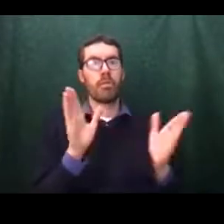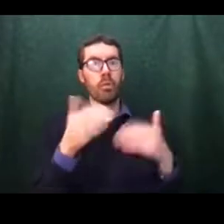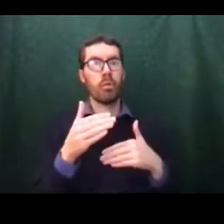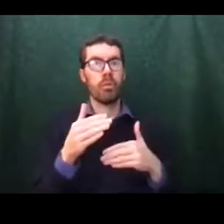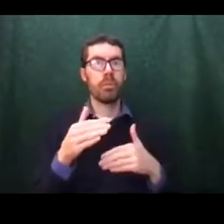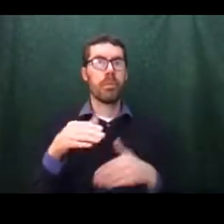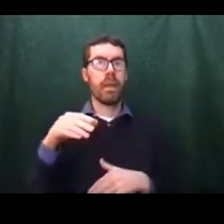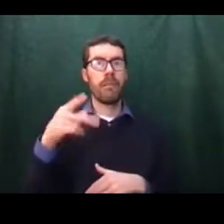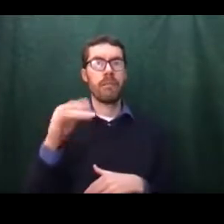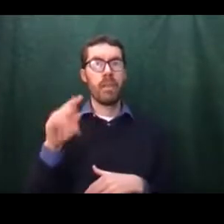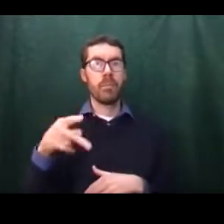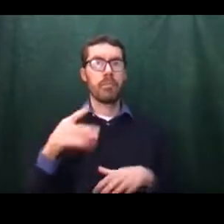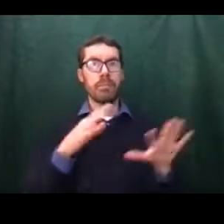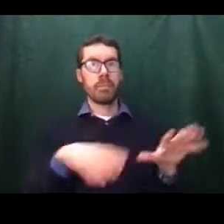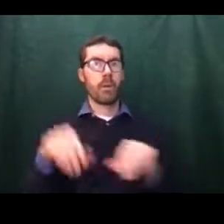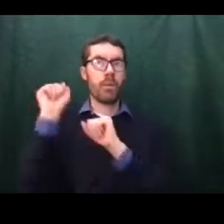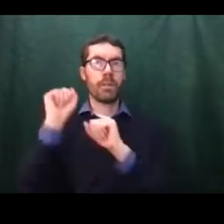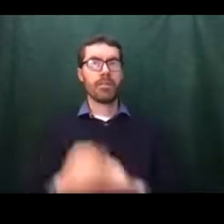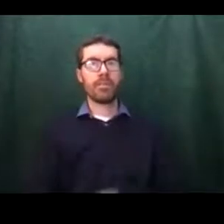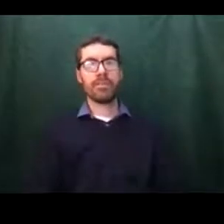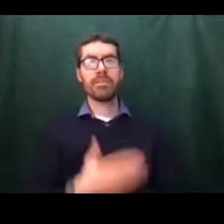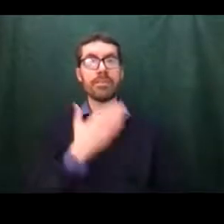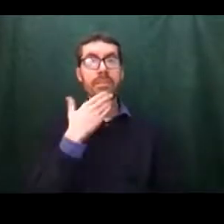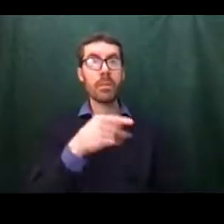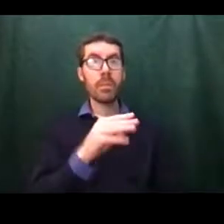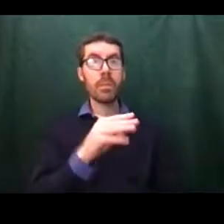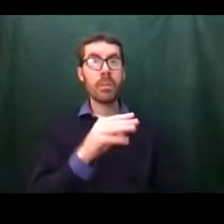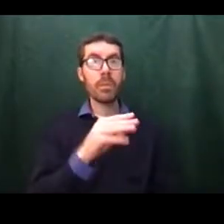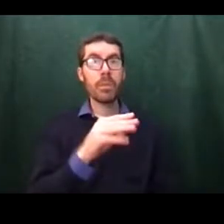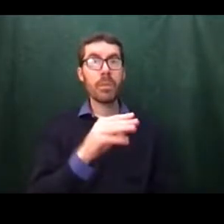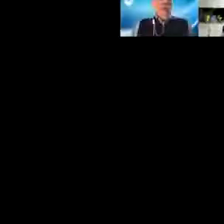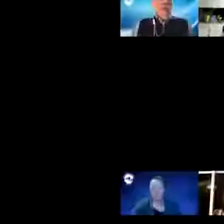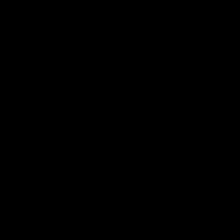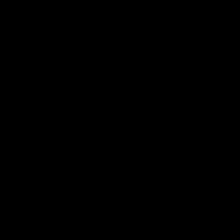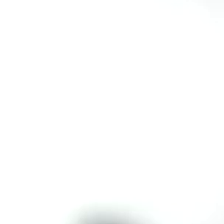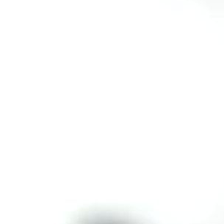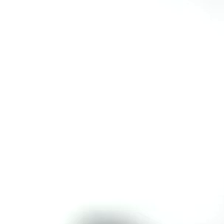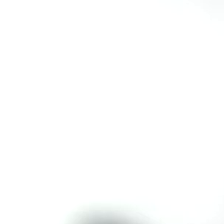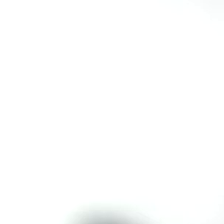take back over. Thank you, Pam. Nice. Thank you.